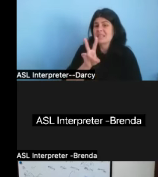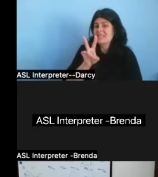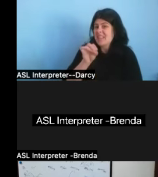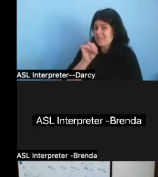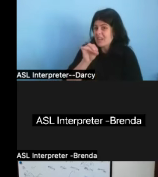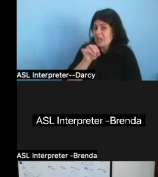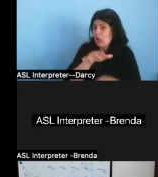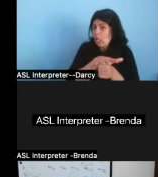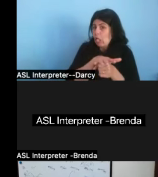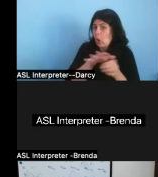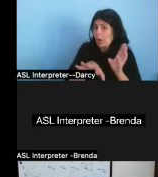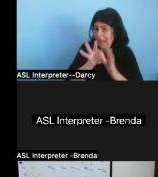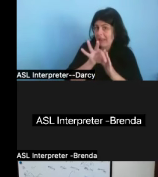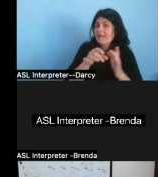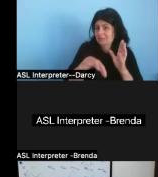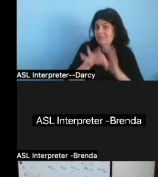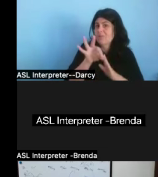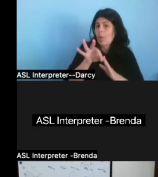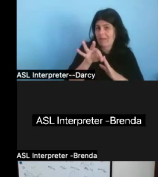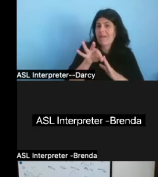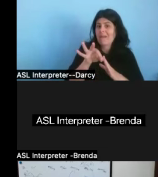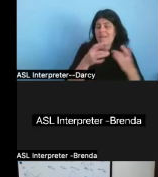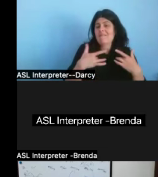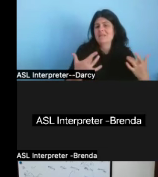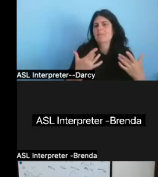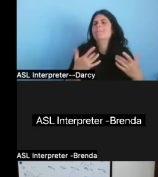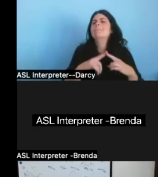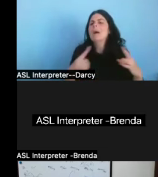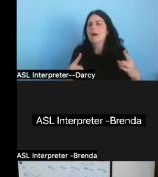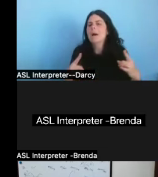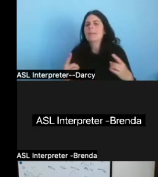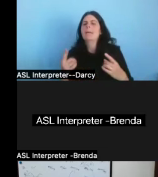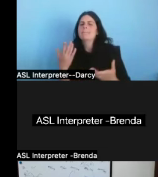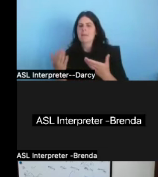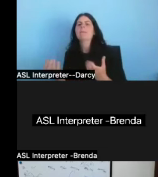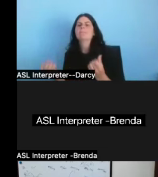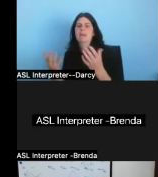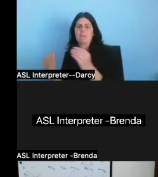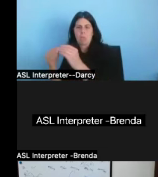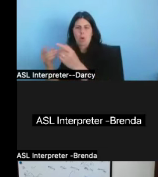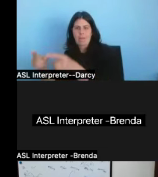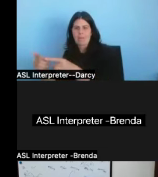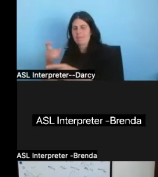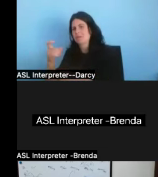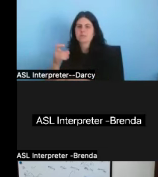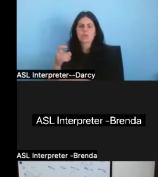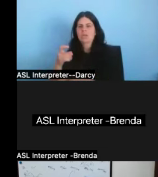but there may have been more in the swarm that we just simply could not locate because they were too small and we didn't have enough recordings.